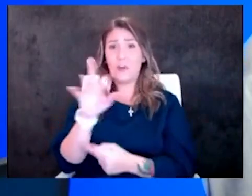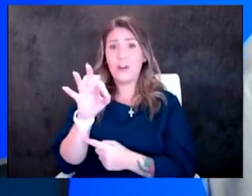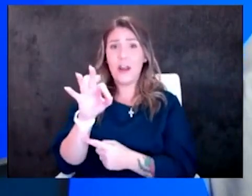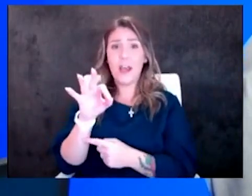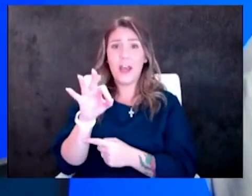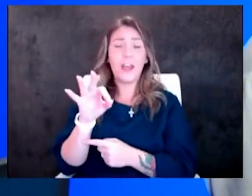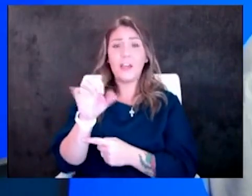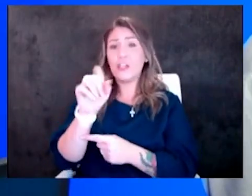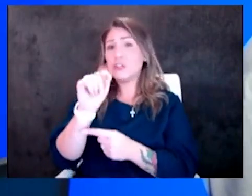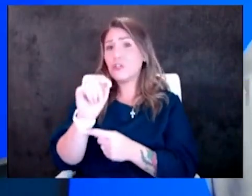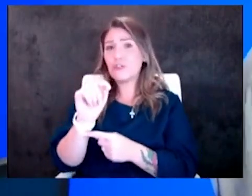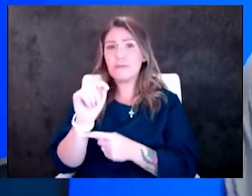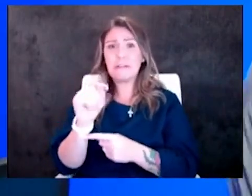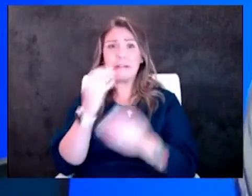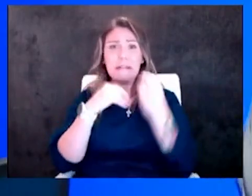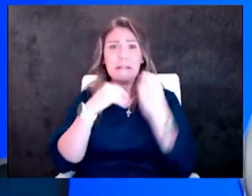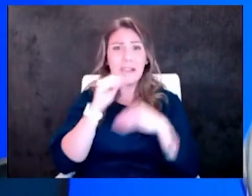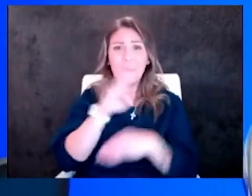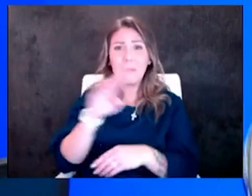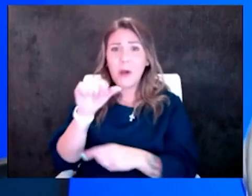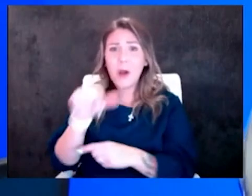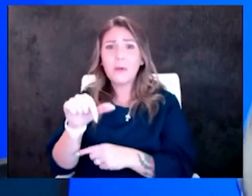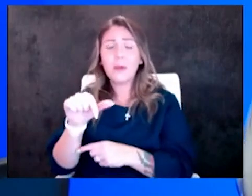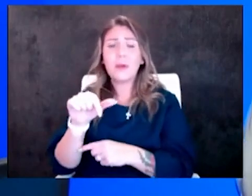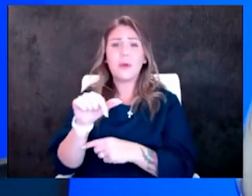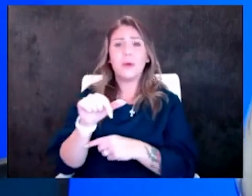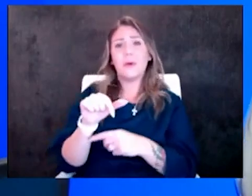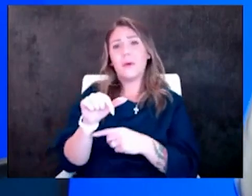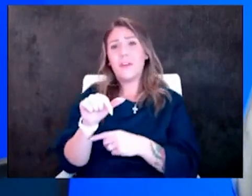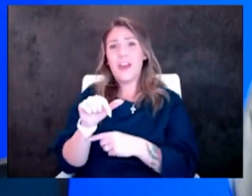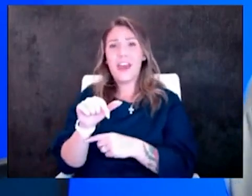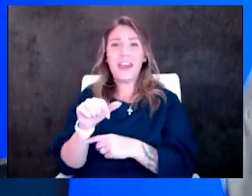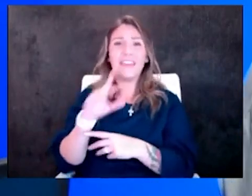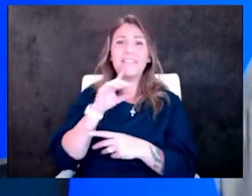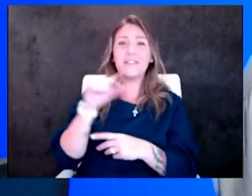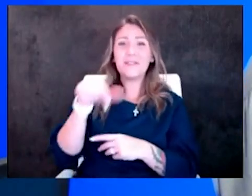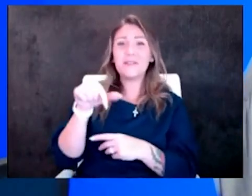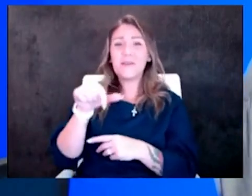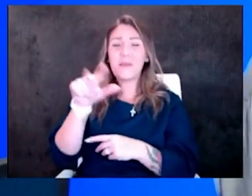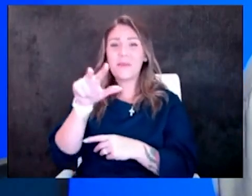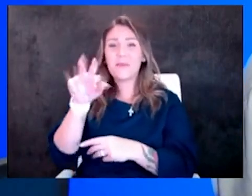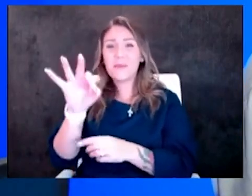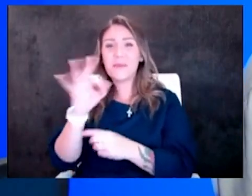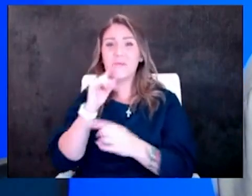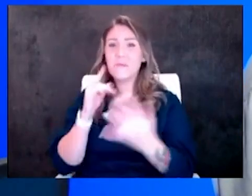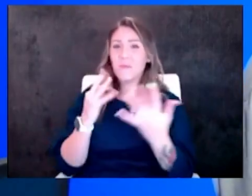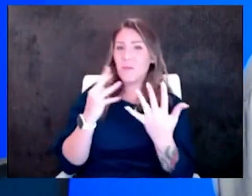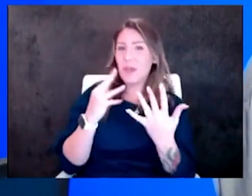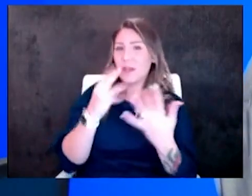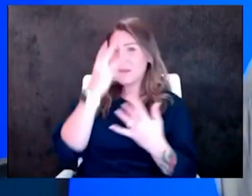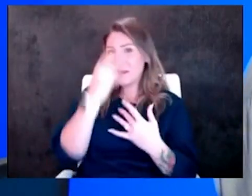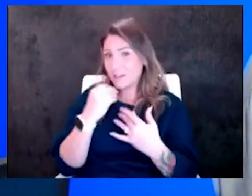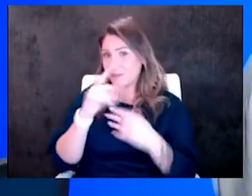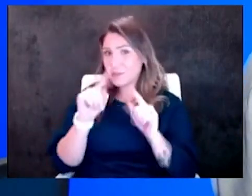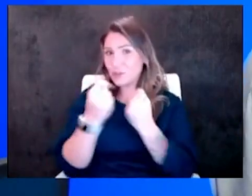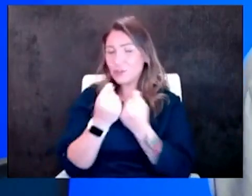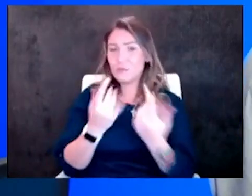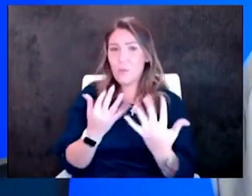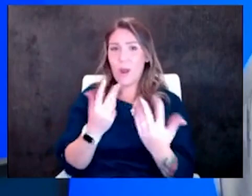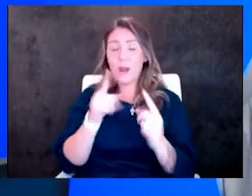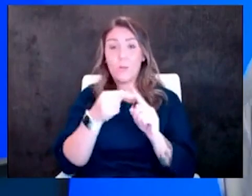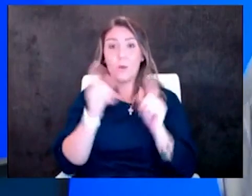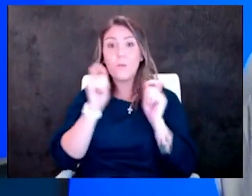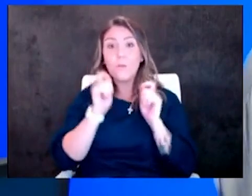Q39 while I'm waiting with the anesthesia team for Chris to come out of anesthesia. And when he wakes up, it's